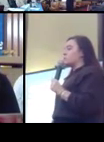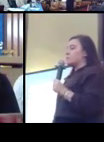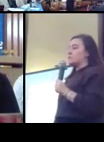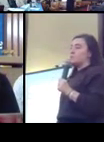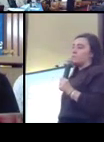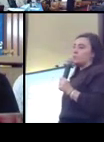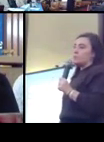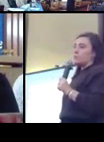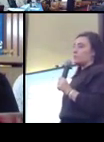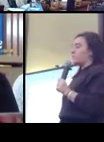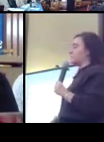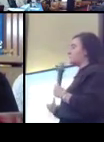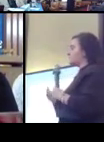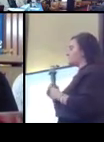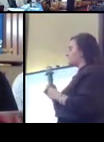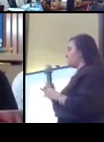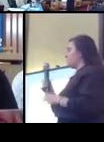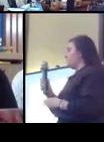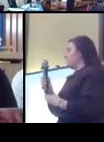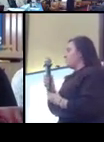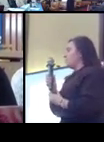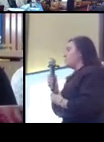stormwater pollution and neighborhood.